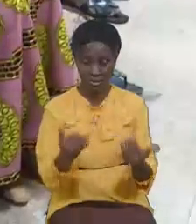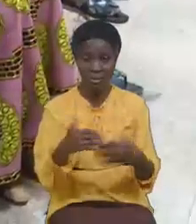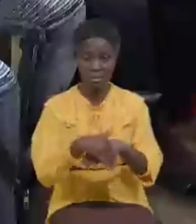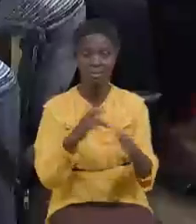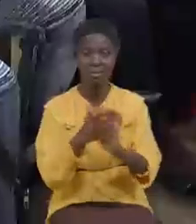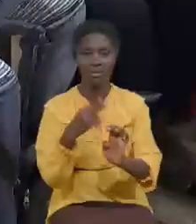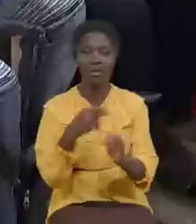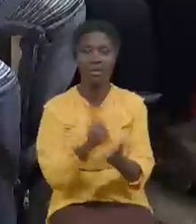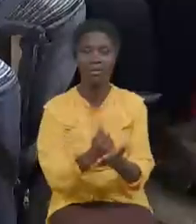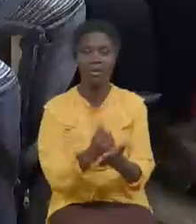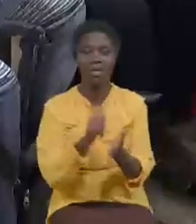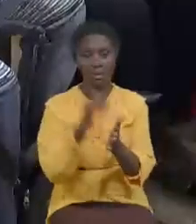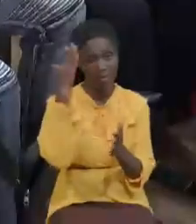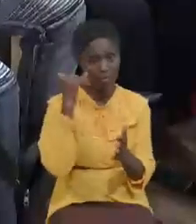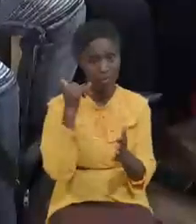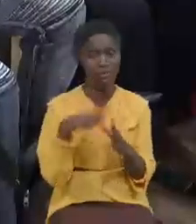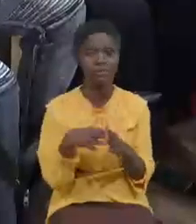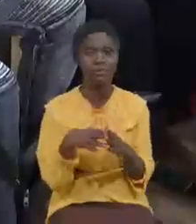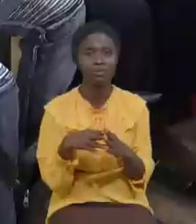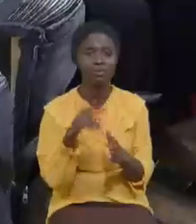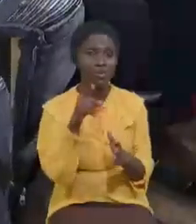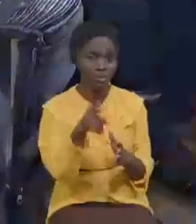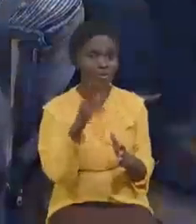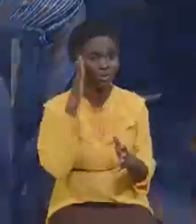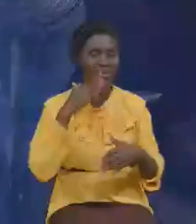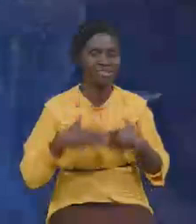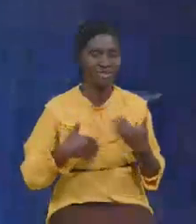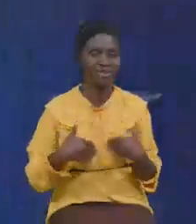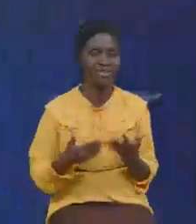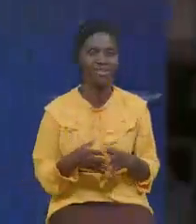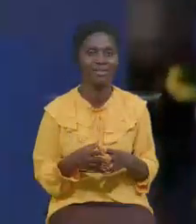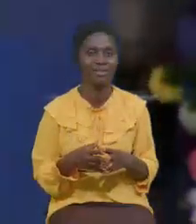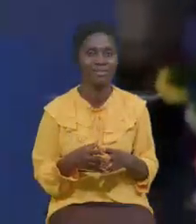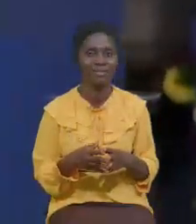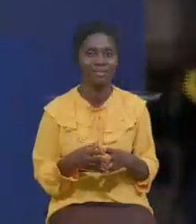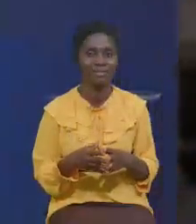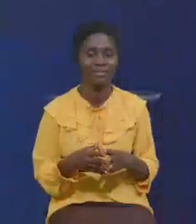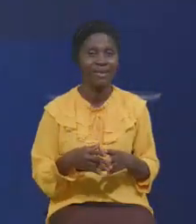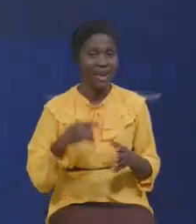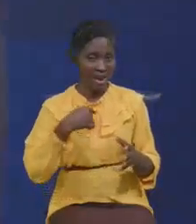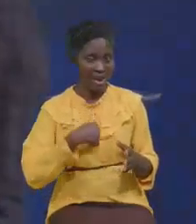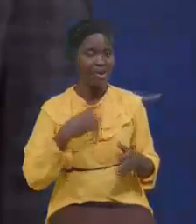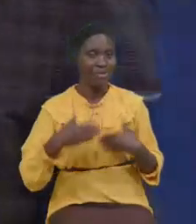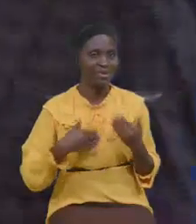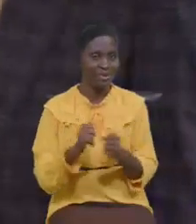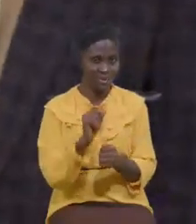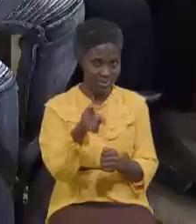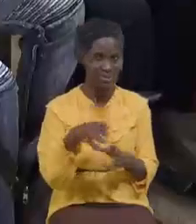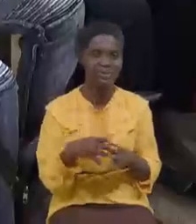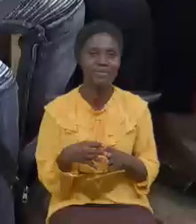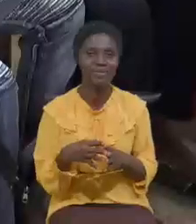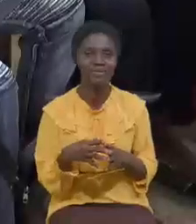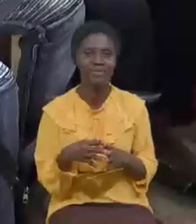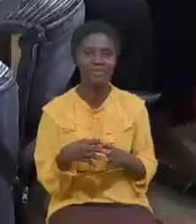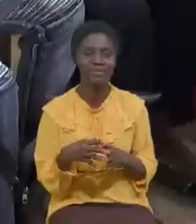tonight. That's why you are going to rejoice. I'm going to rejoice with you.